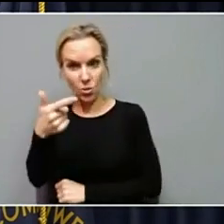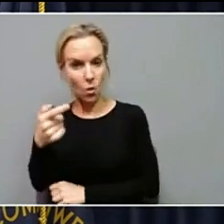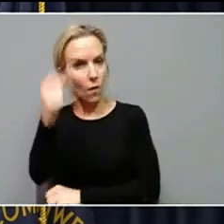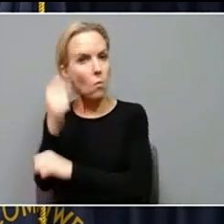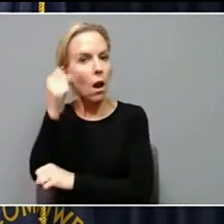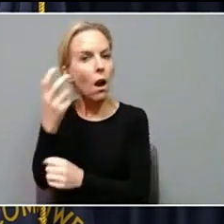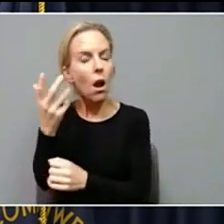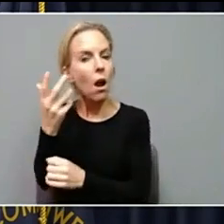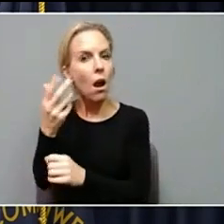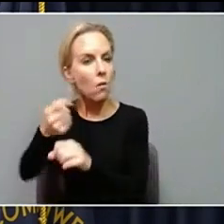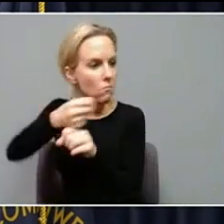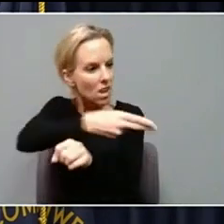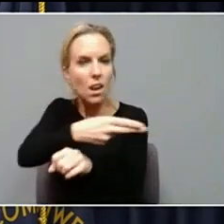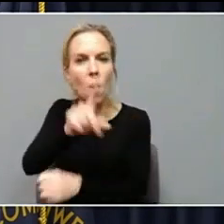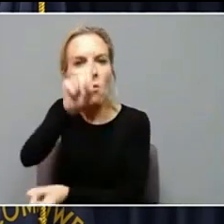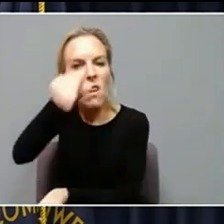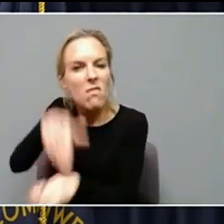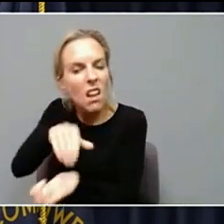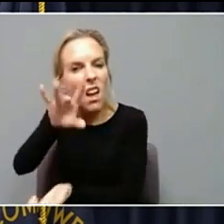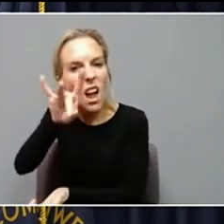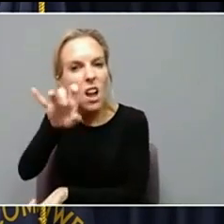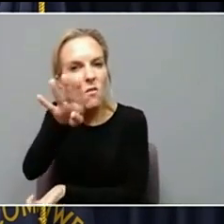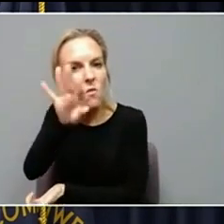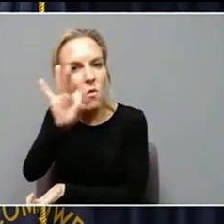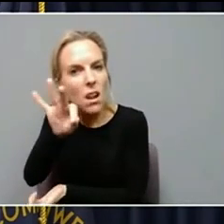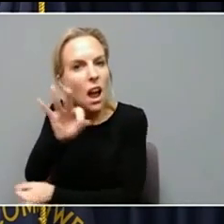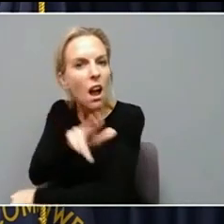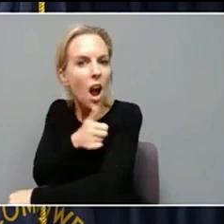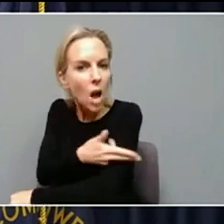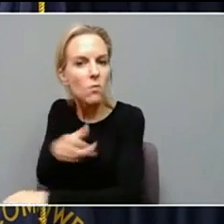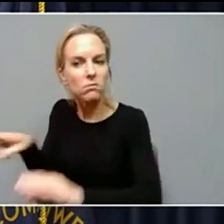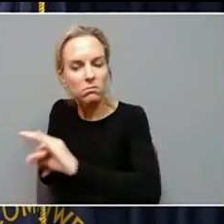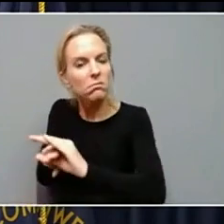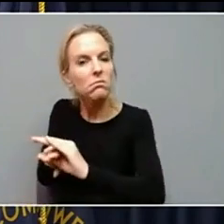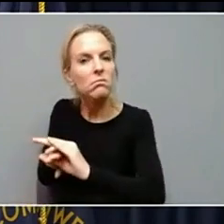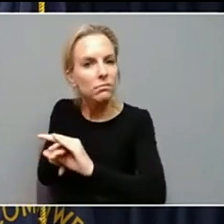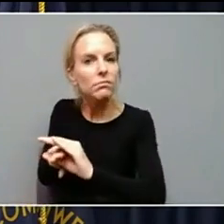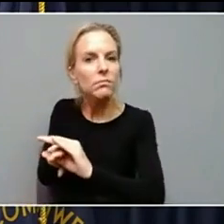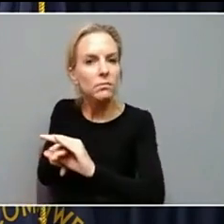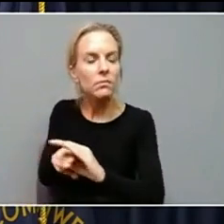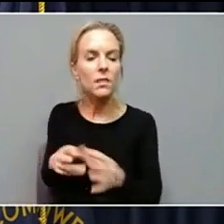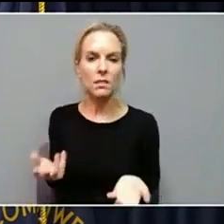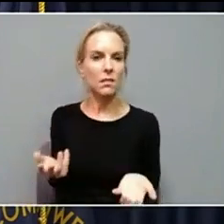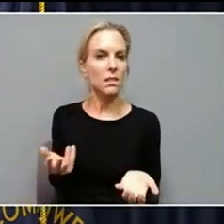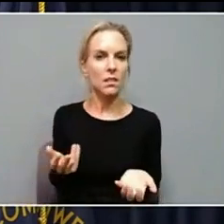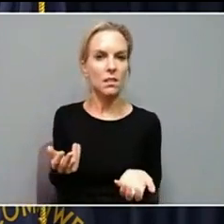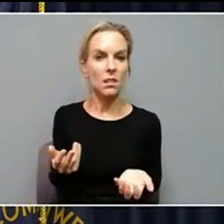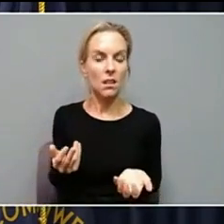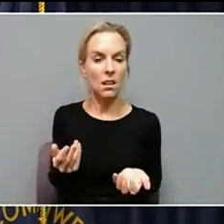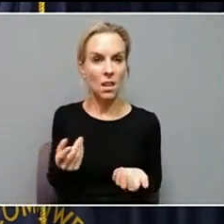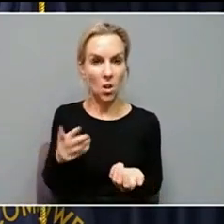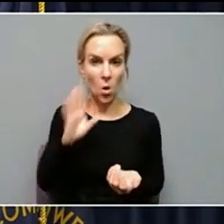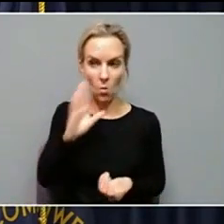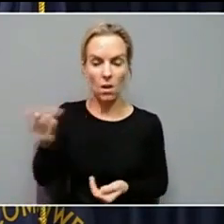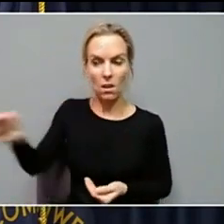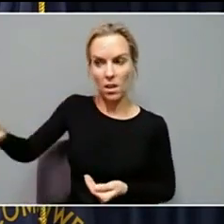at 1,841 hospitalizations. And today, this is even before the numbers come in later this